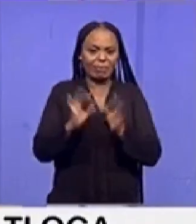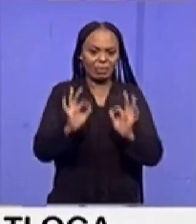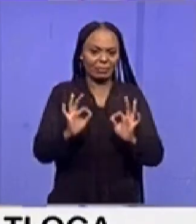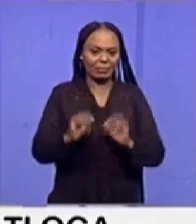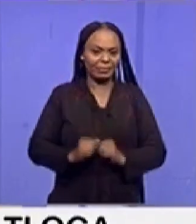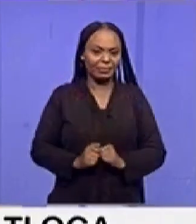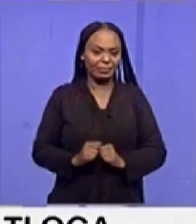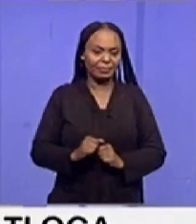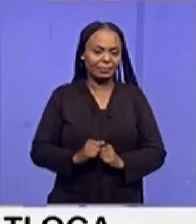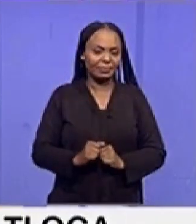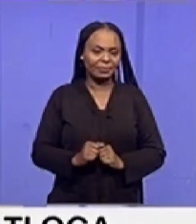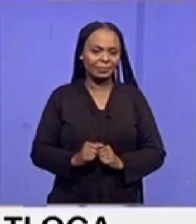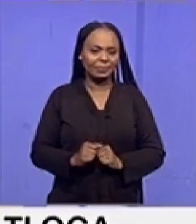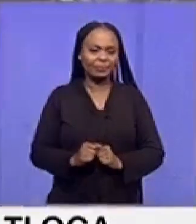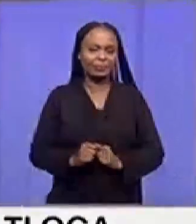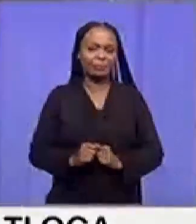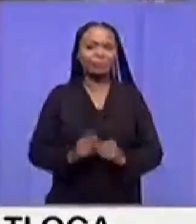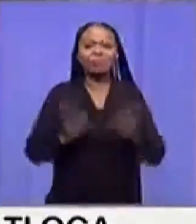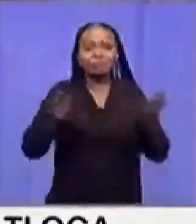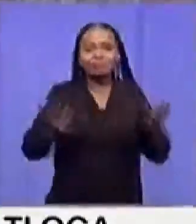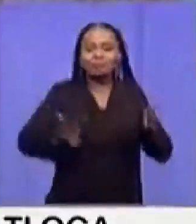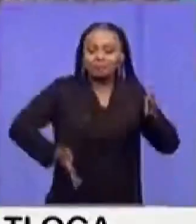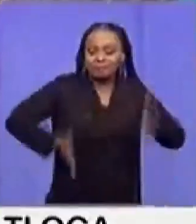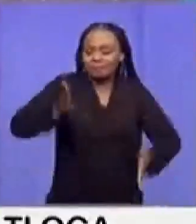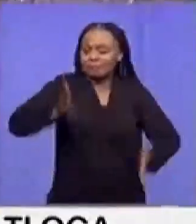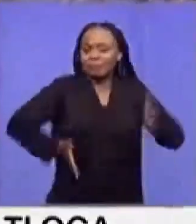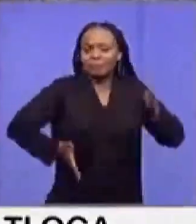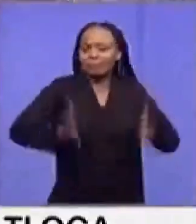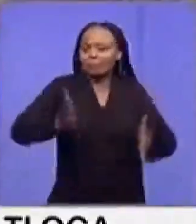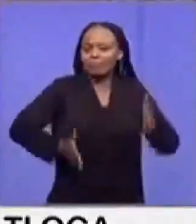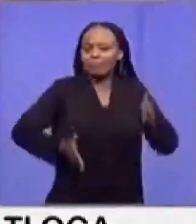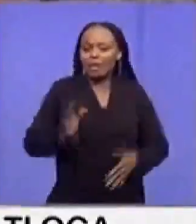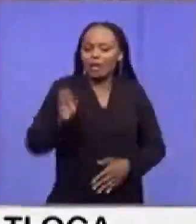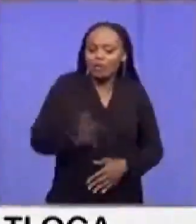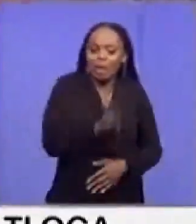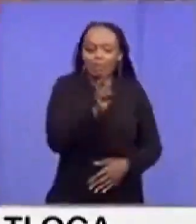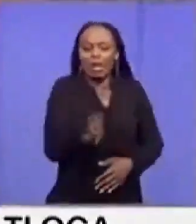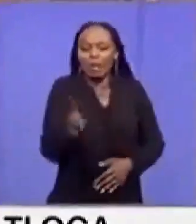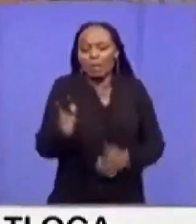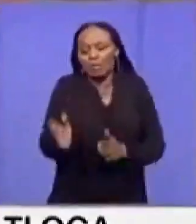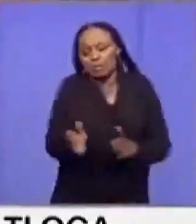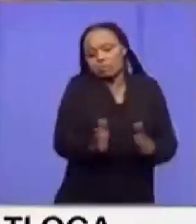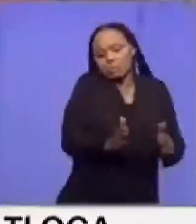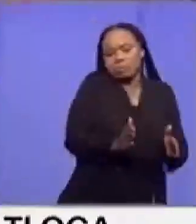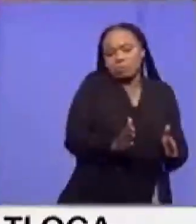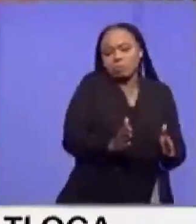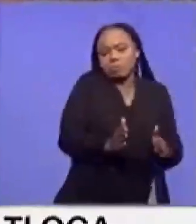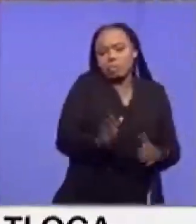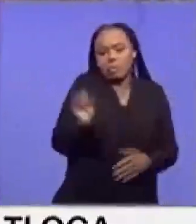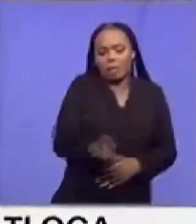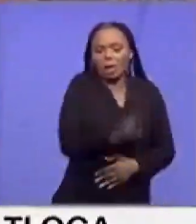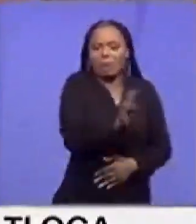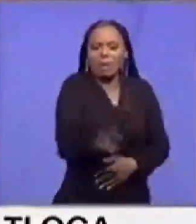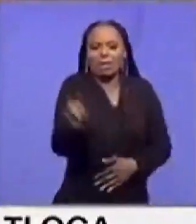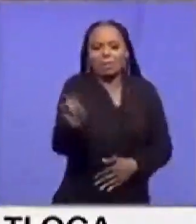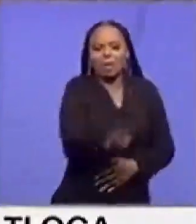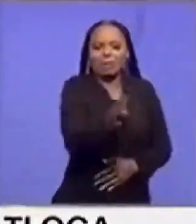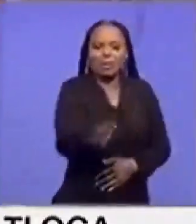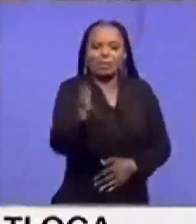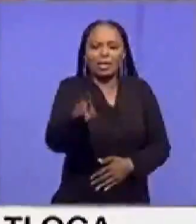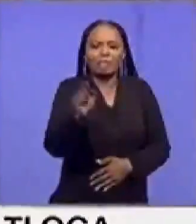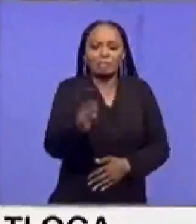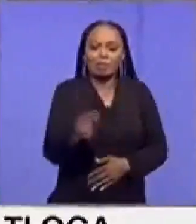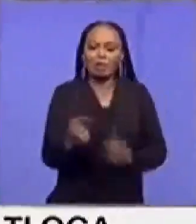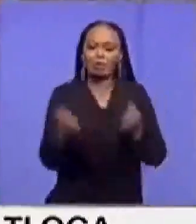tseleng a ke re yalo re sepela ka maoto re no sepela ka mothoko ga tsela ka tsela e le gore batho ba sepela ba sepela maoto ka